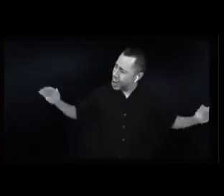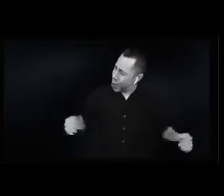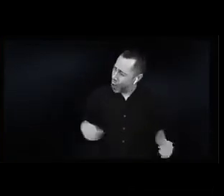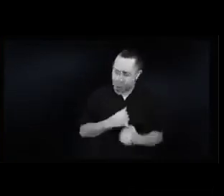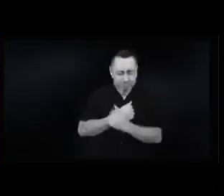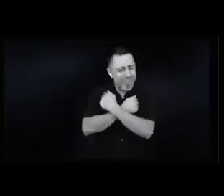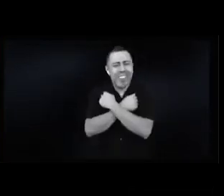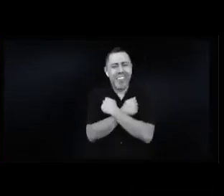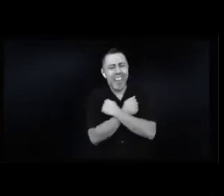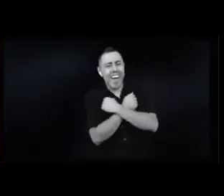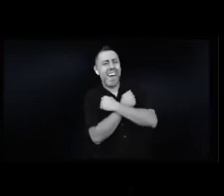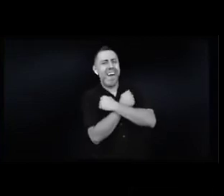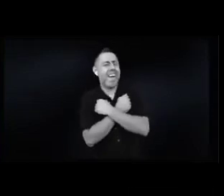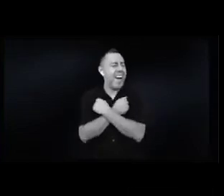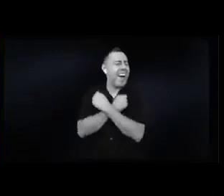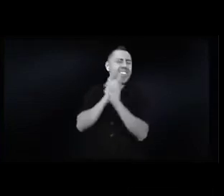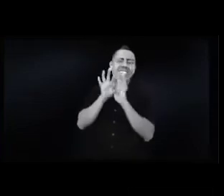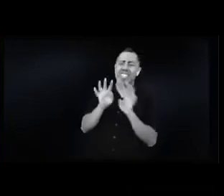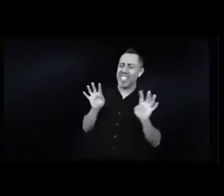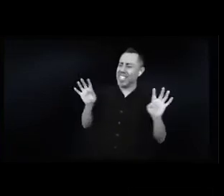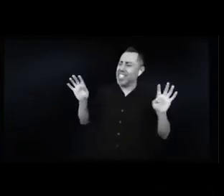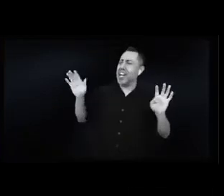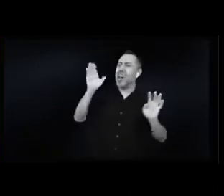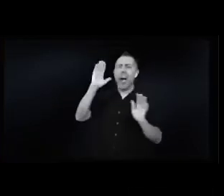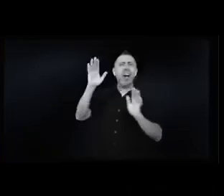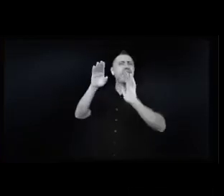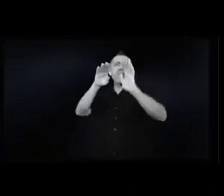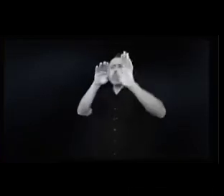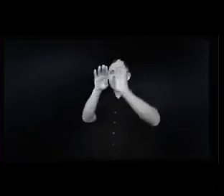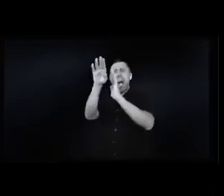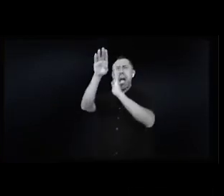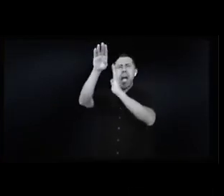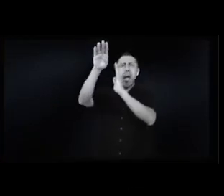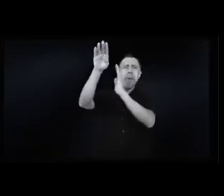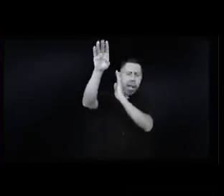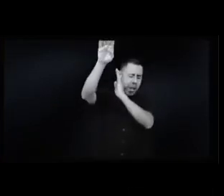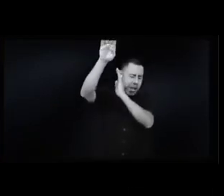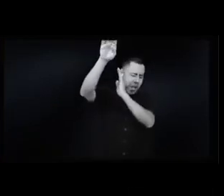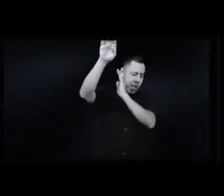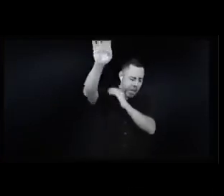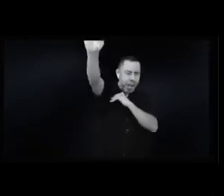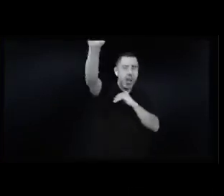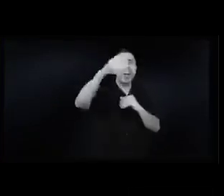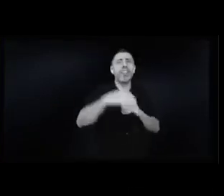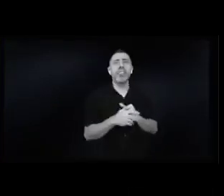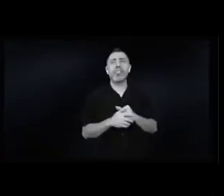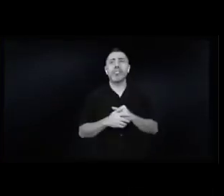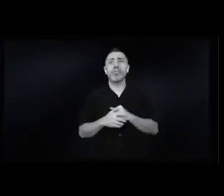Up for love, we'll never